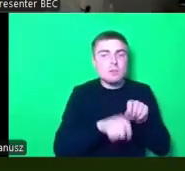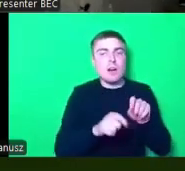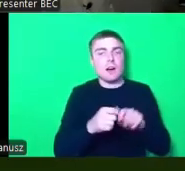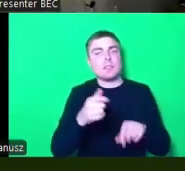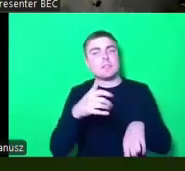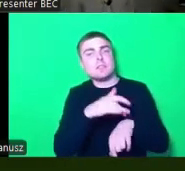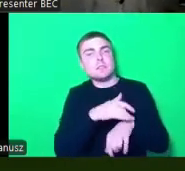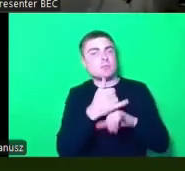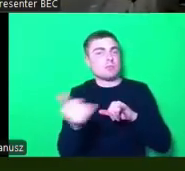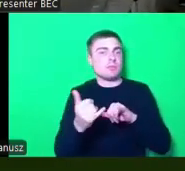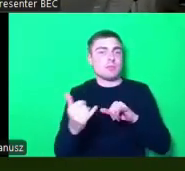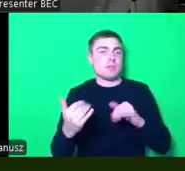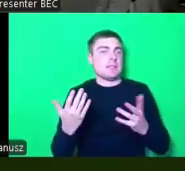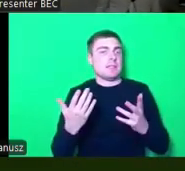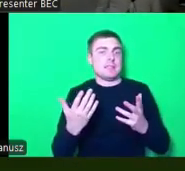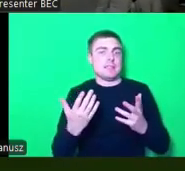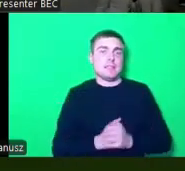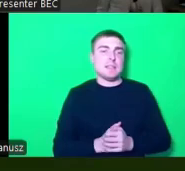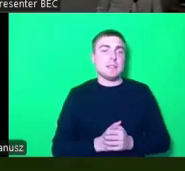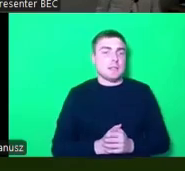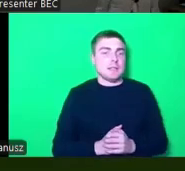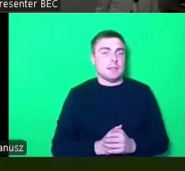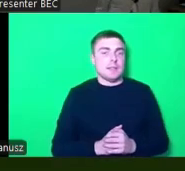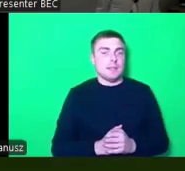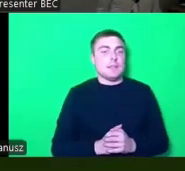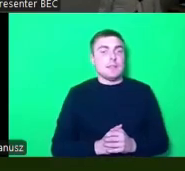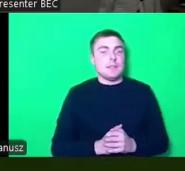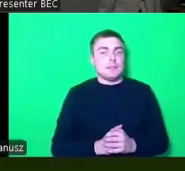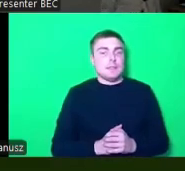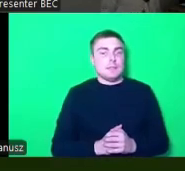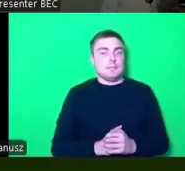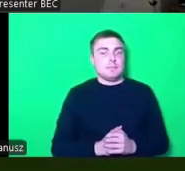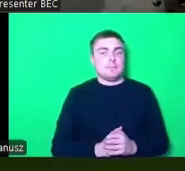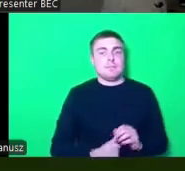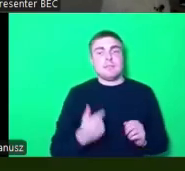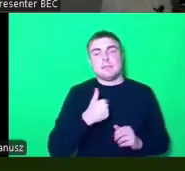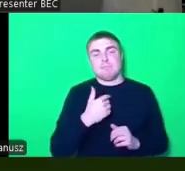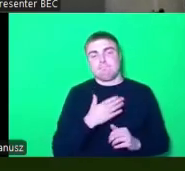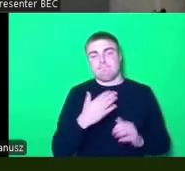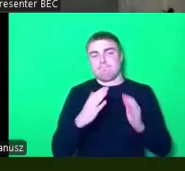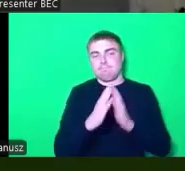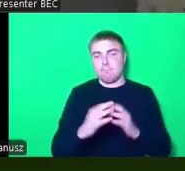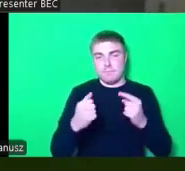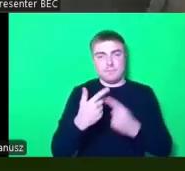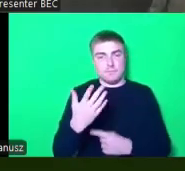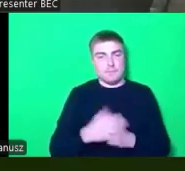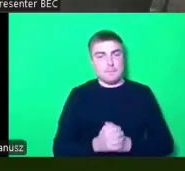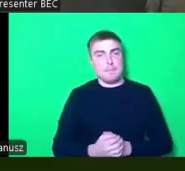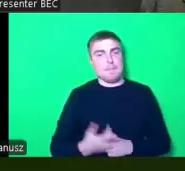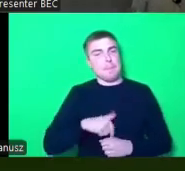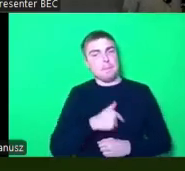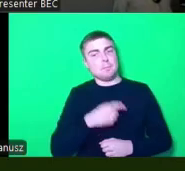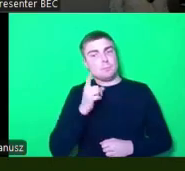Anyway, what I'm pleading for are a few things in here now. We should harness the strength